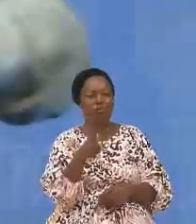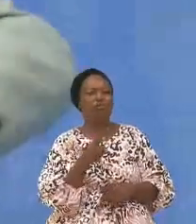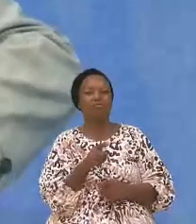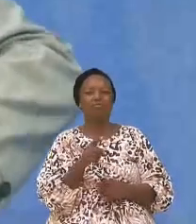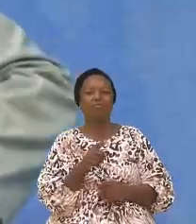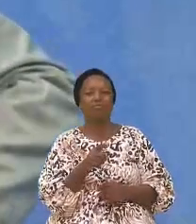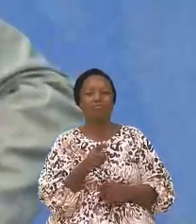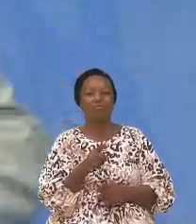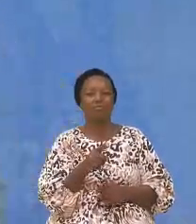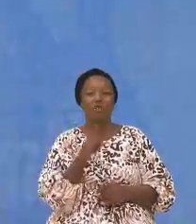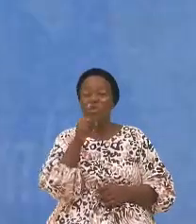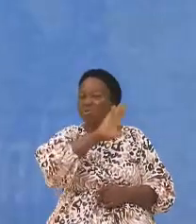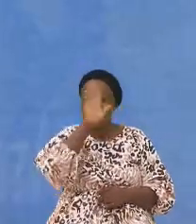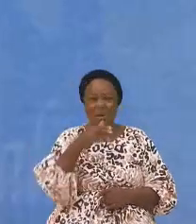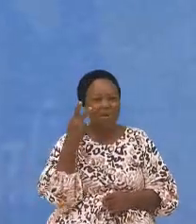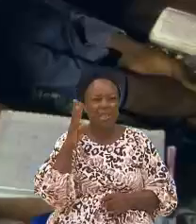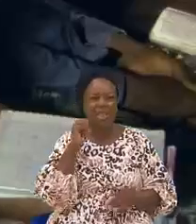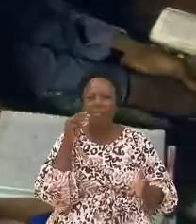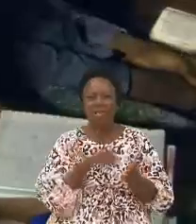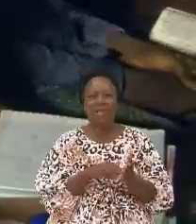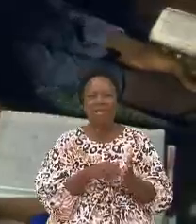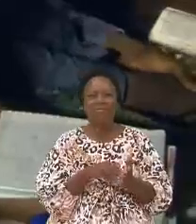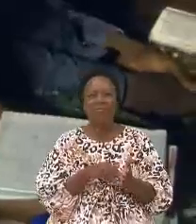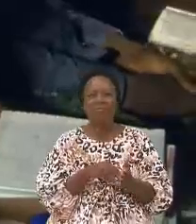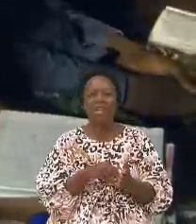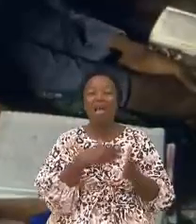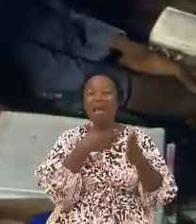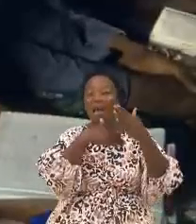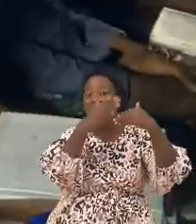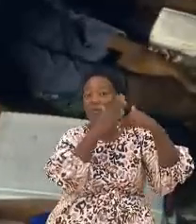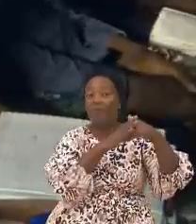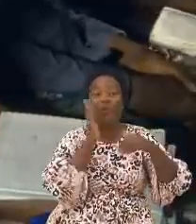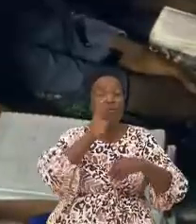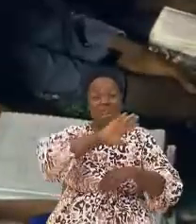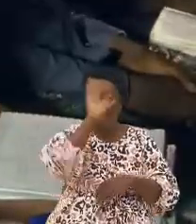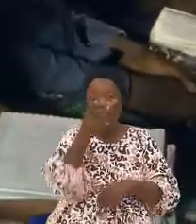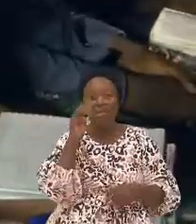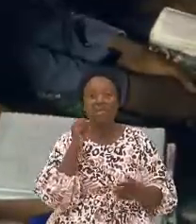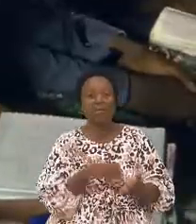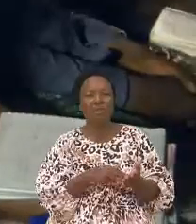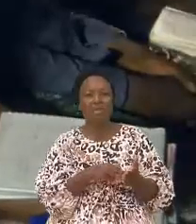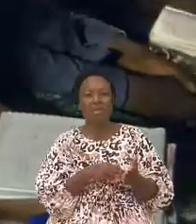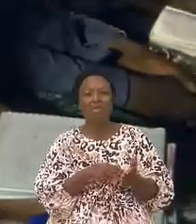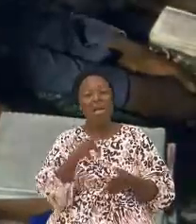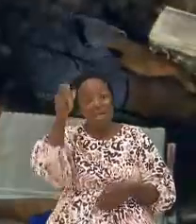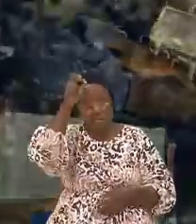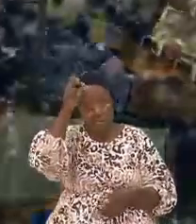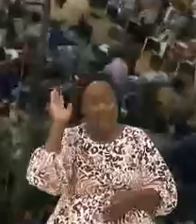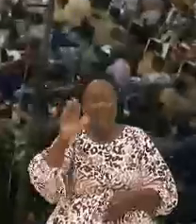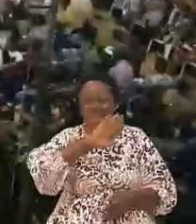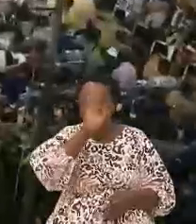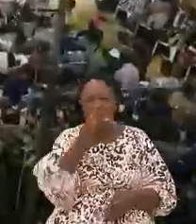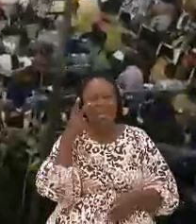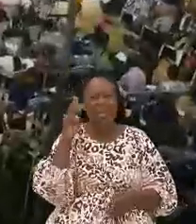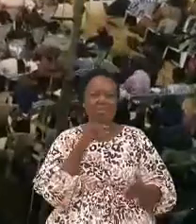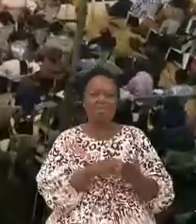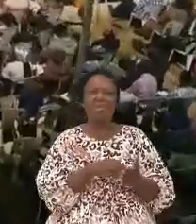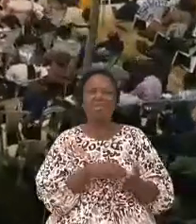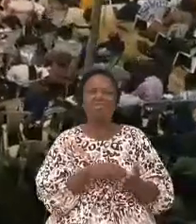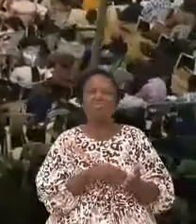transgressions away from you. You'll never see them again. Heaven will never see